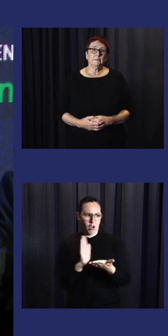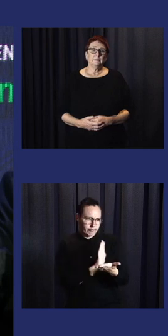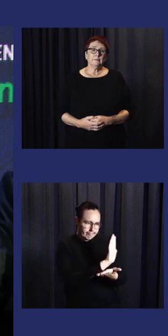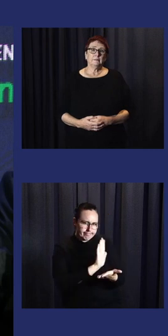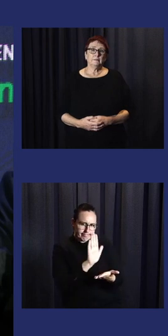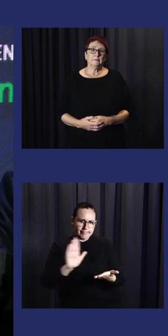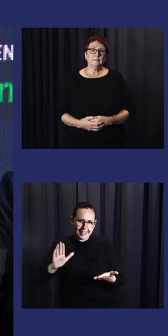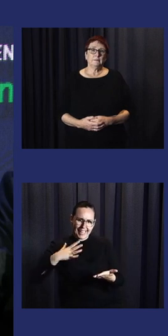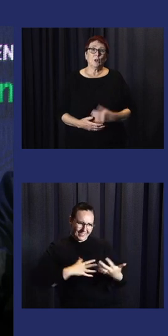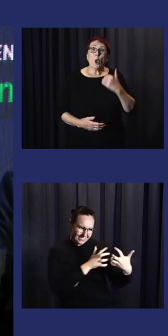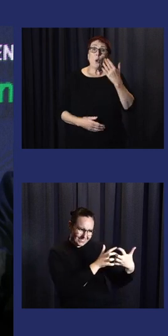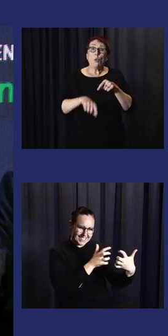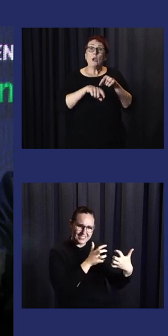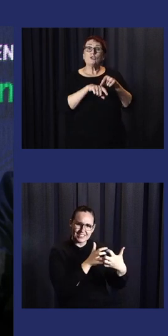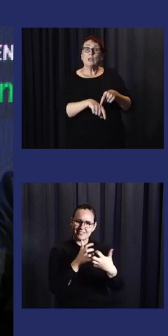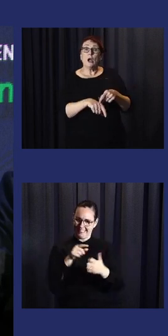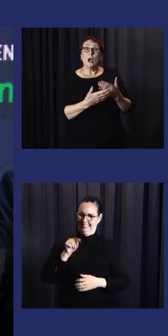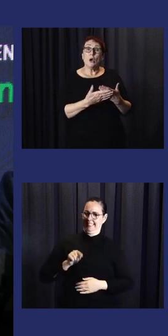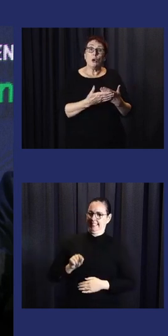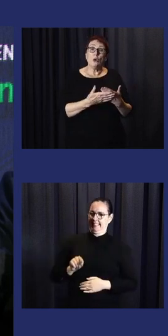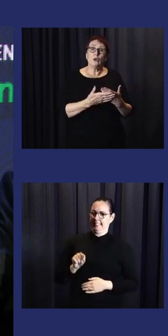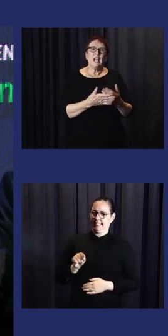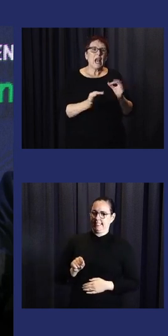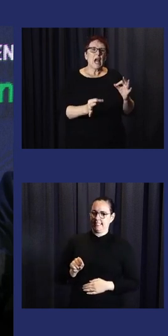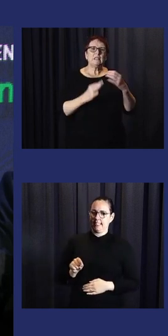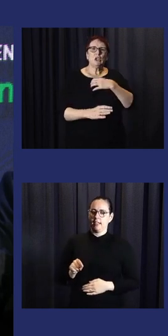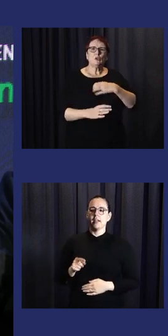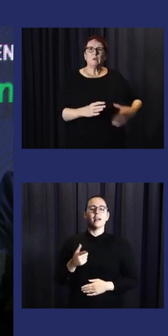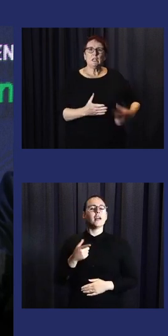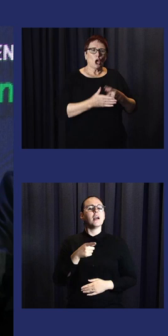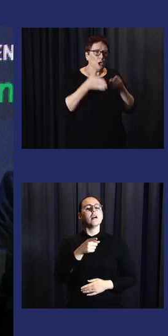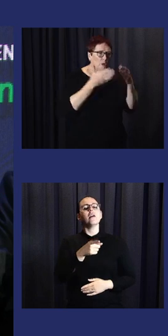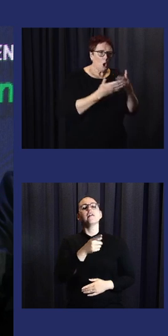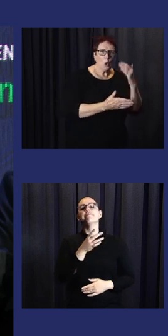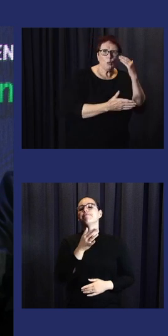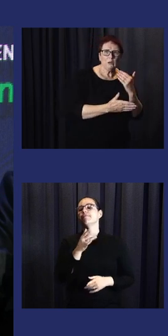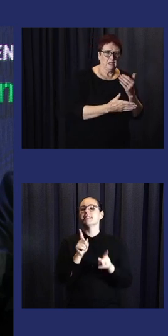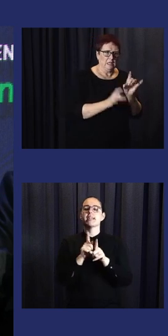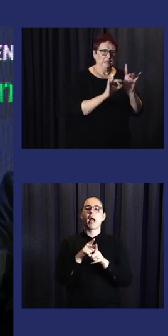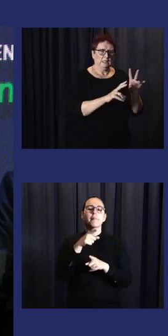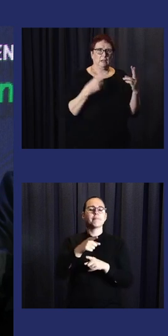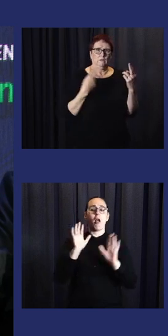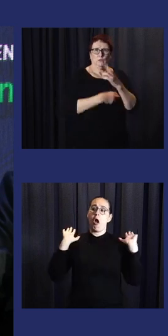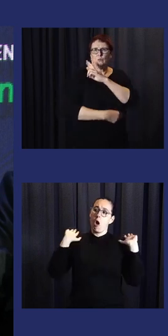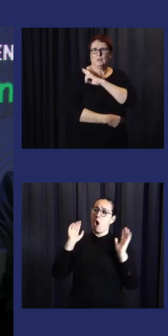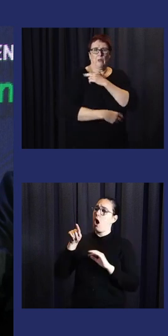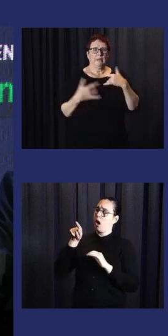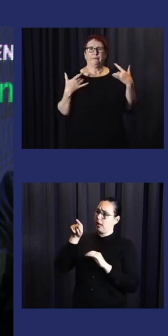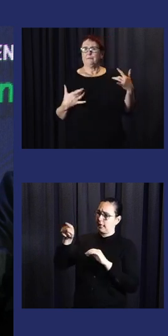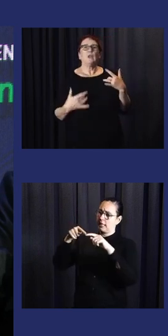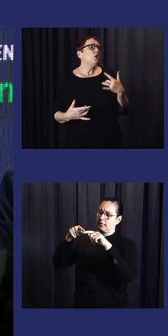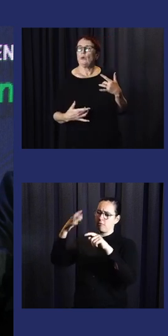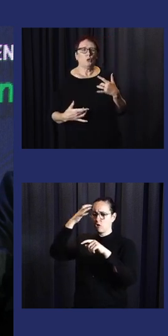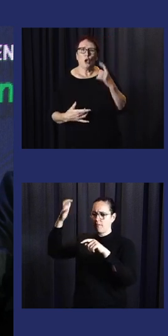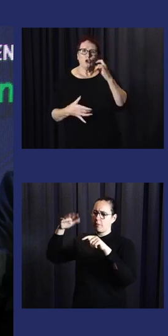rely always on gender ministries, for instance, to do all of the work on gender, but that we're always connecting and